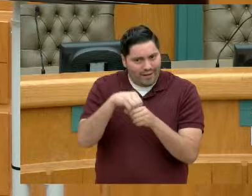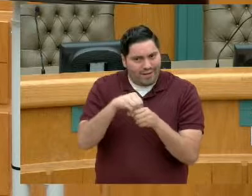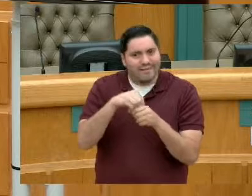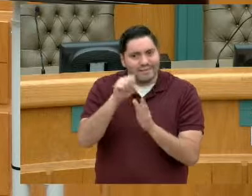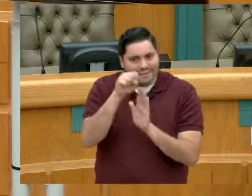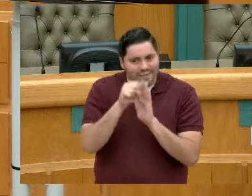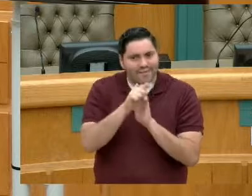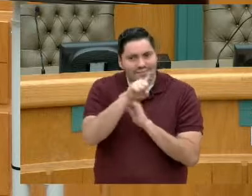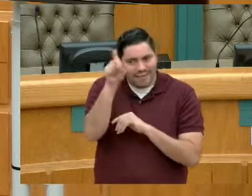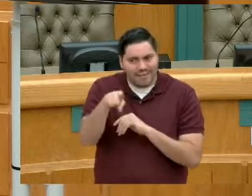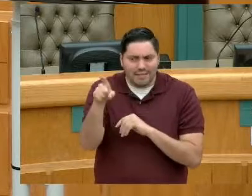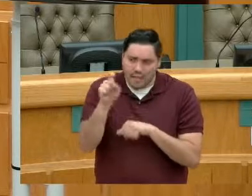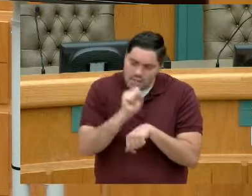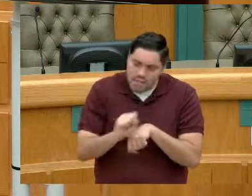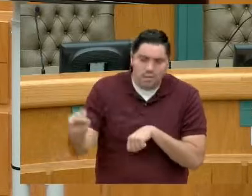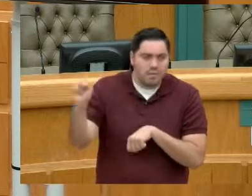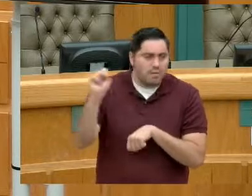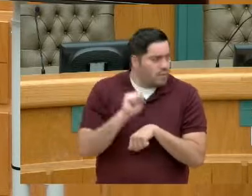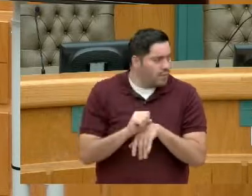worked diligently